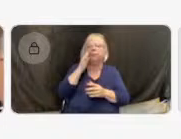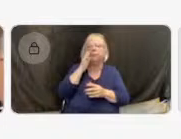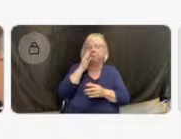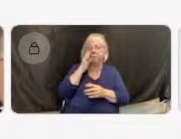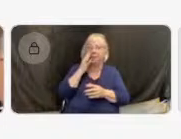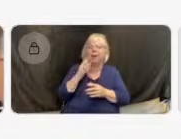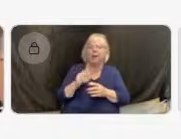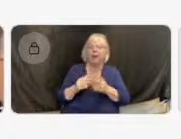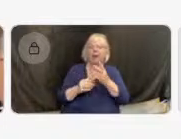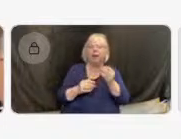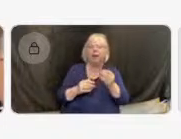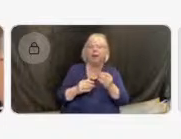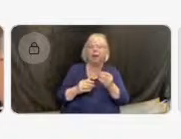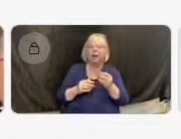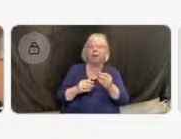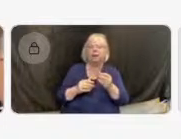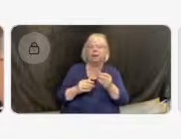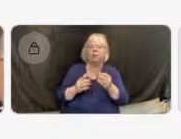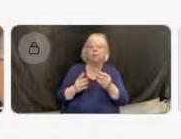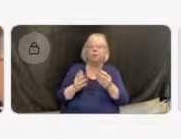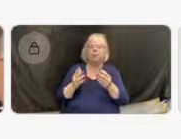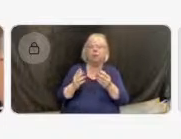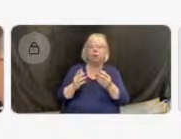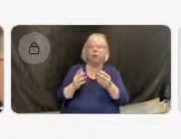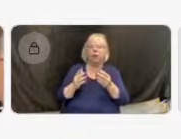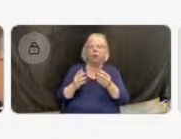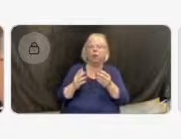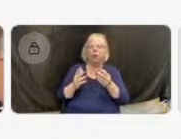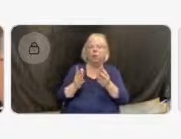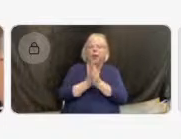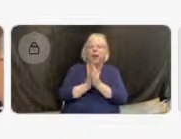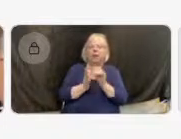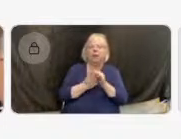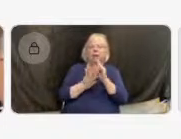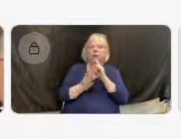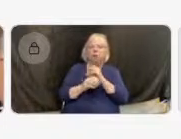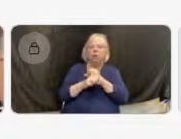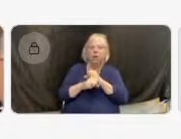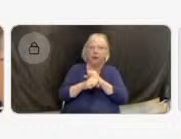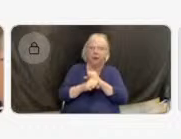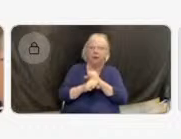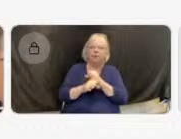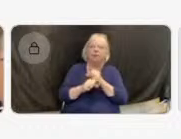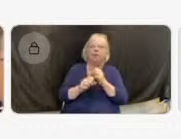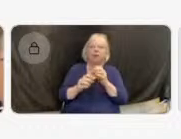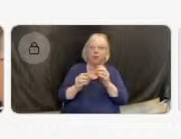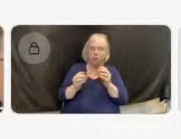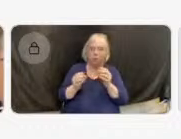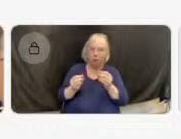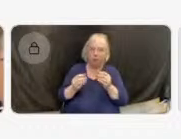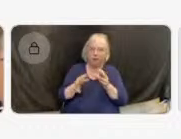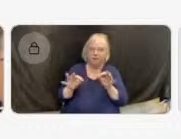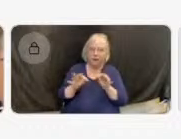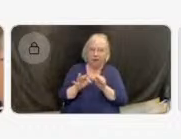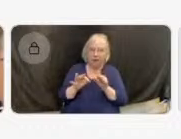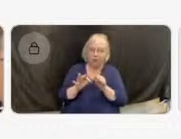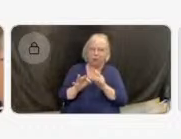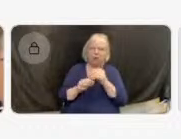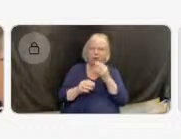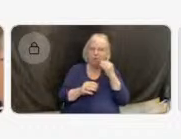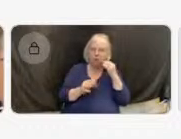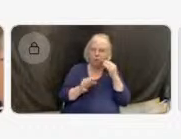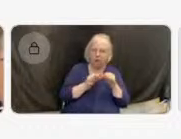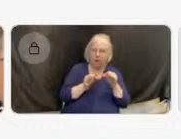we kindly ask you to fulfill your duty to protect property and home values, which we all know will be drastically affected by